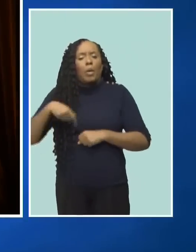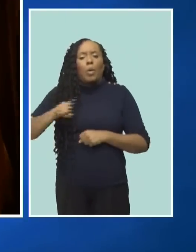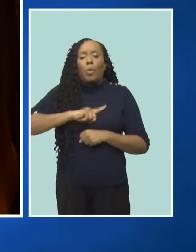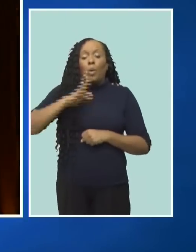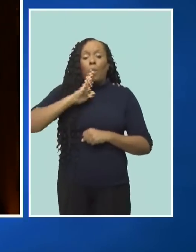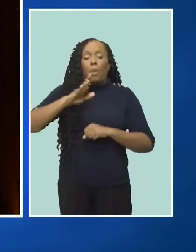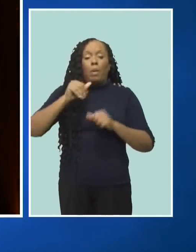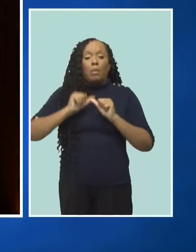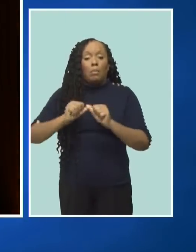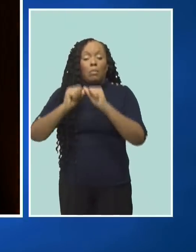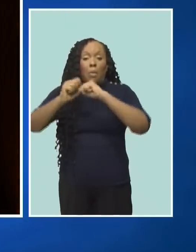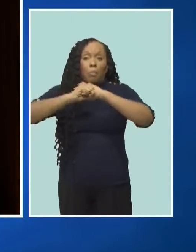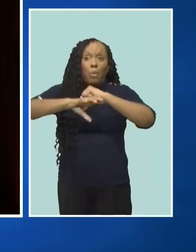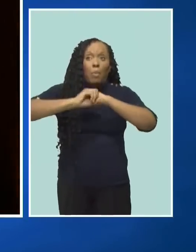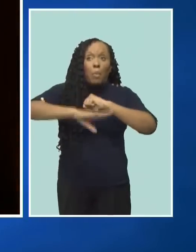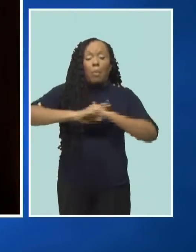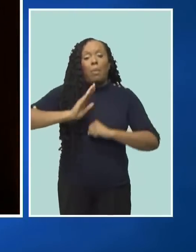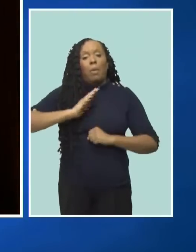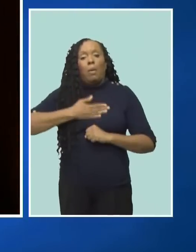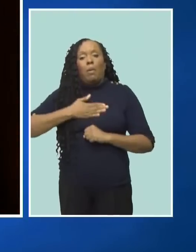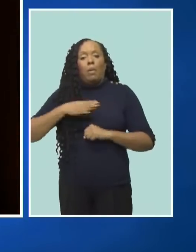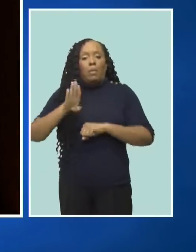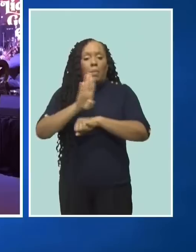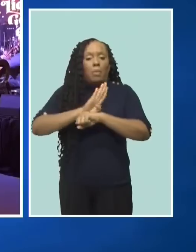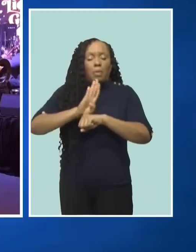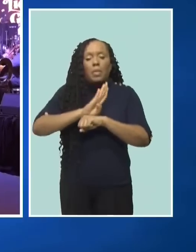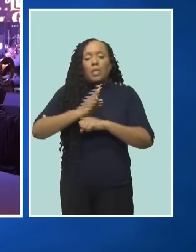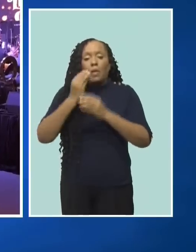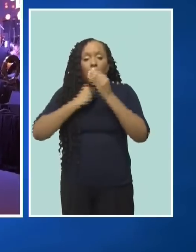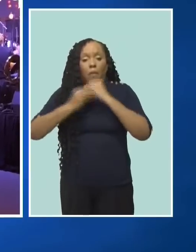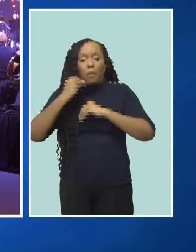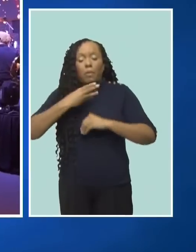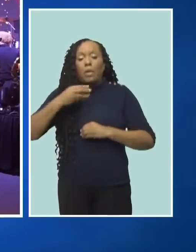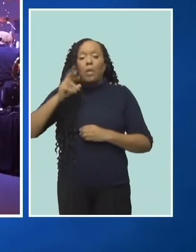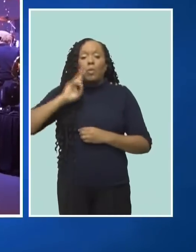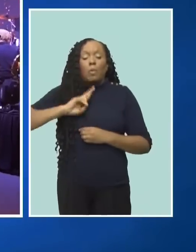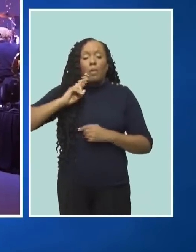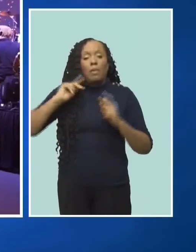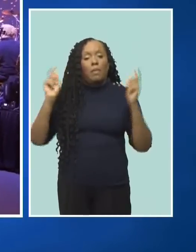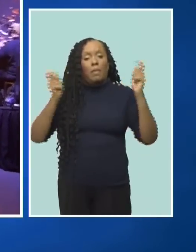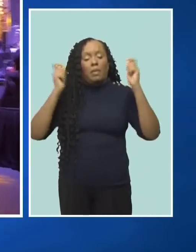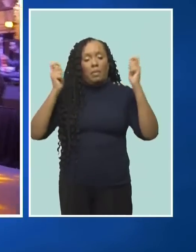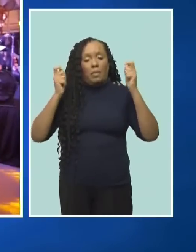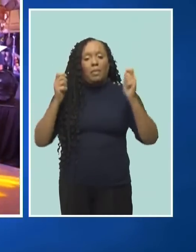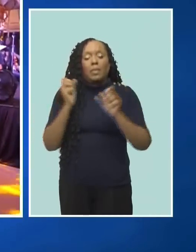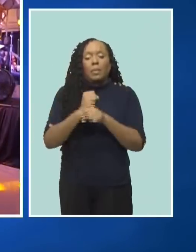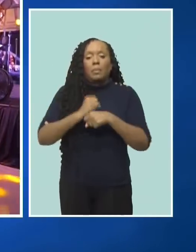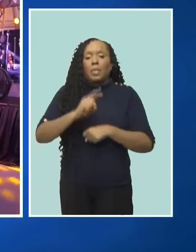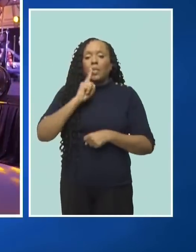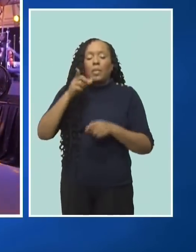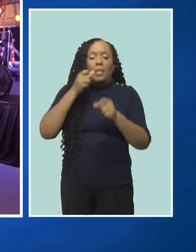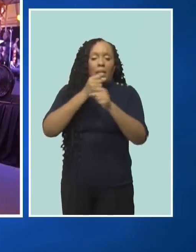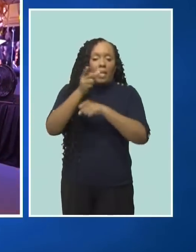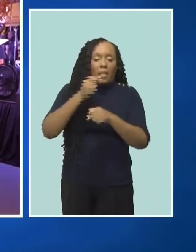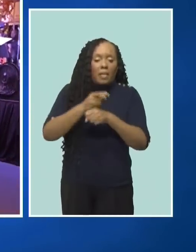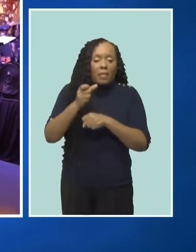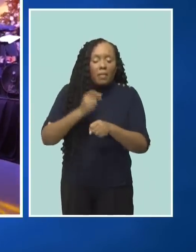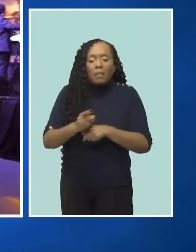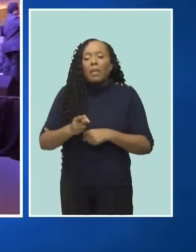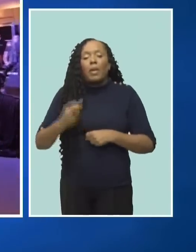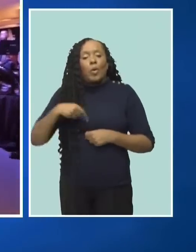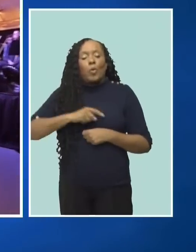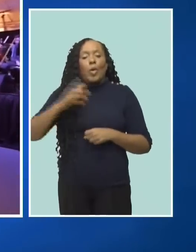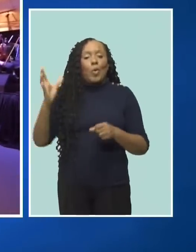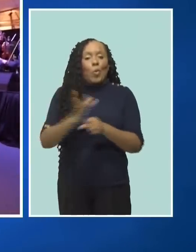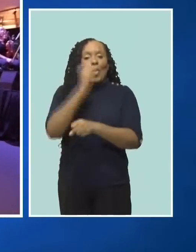promote the Barbados Food and Rum Festival in our source markets to make sure that every year we're continuing to win the